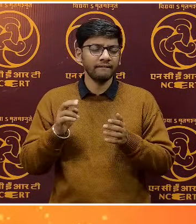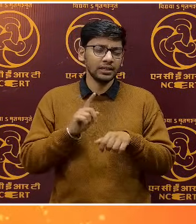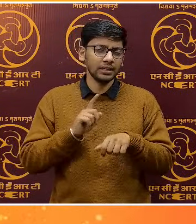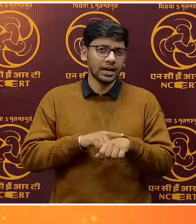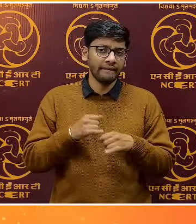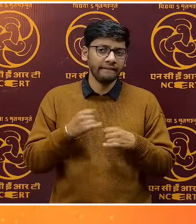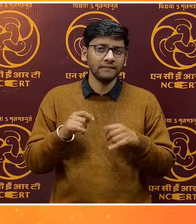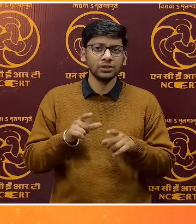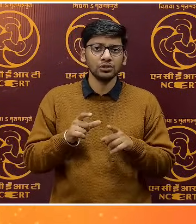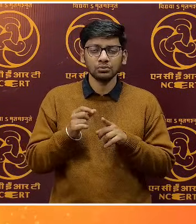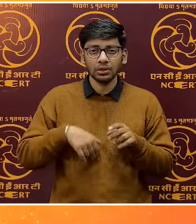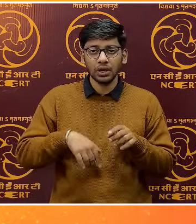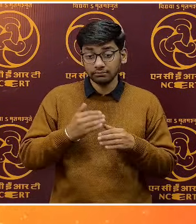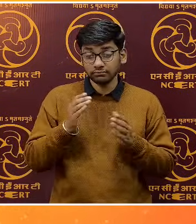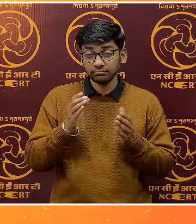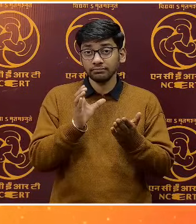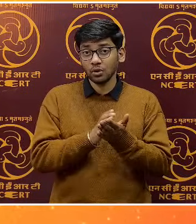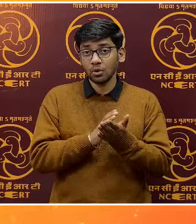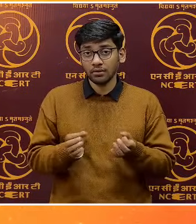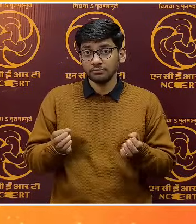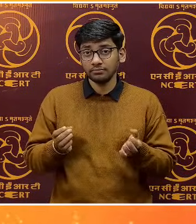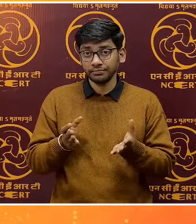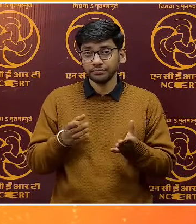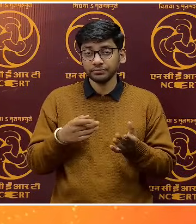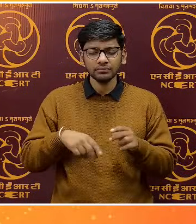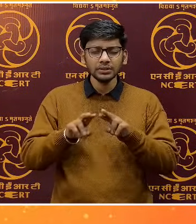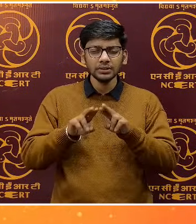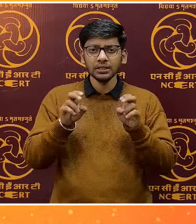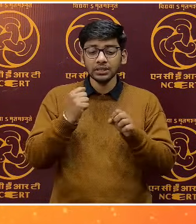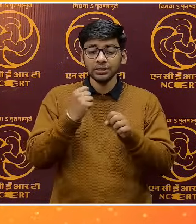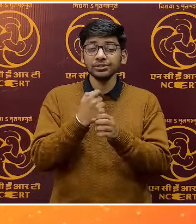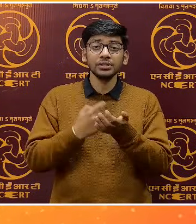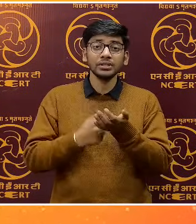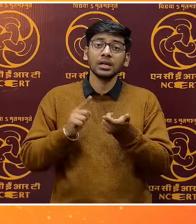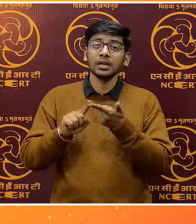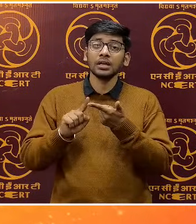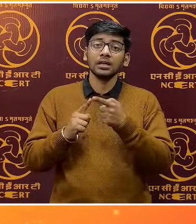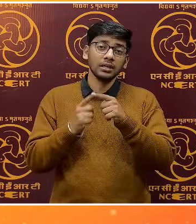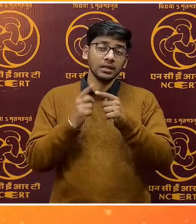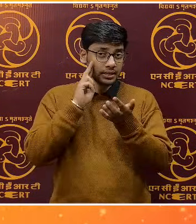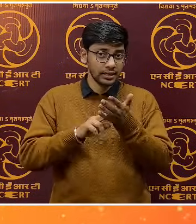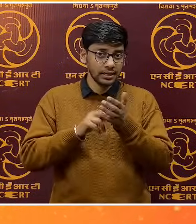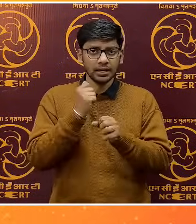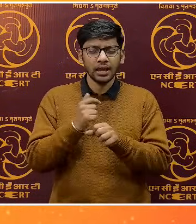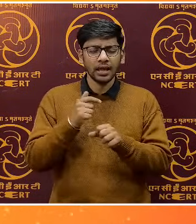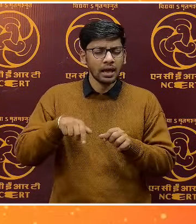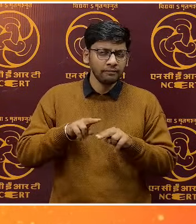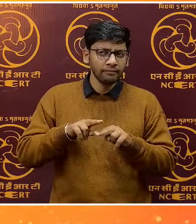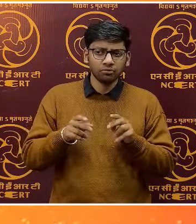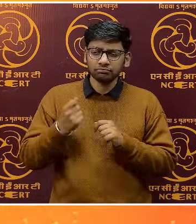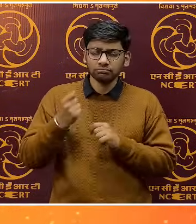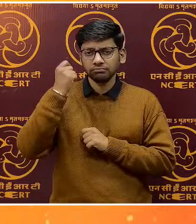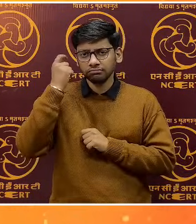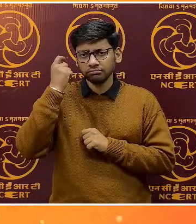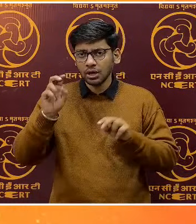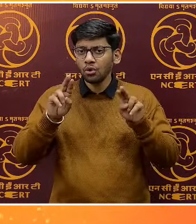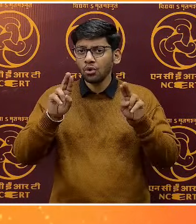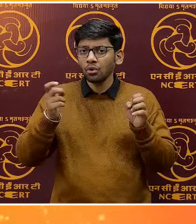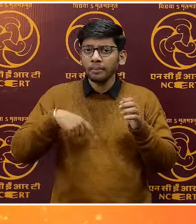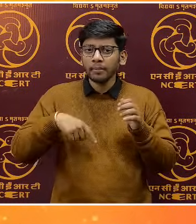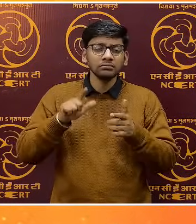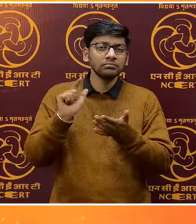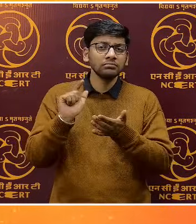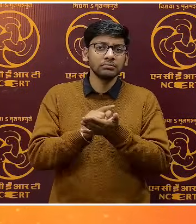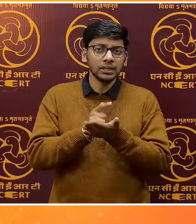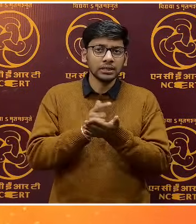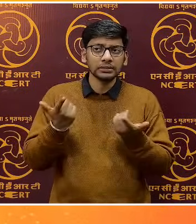just begin this conversation, and because the title is greetings, let's just understand what this topic or what this chapter is